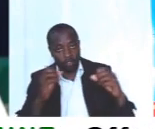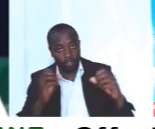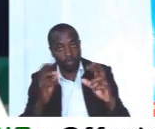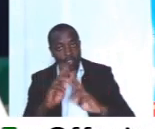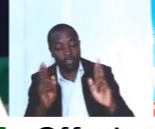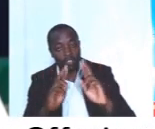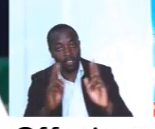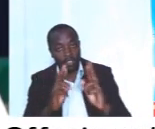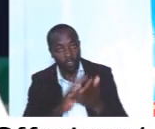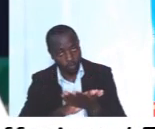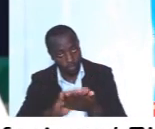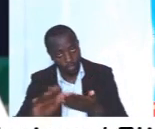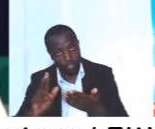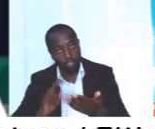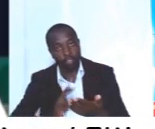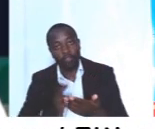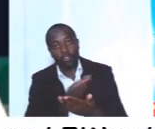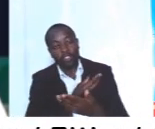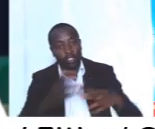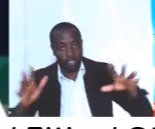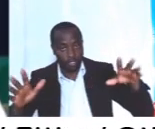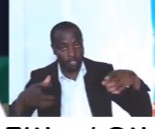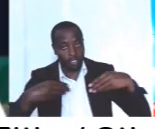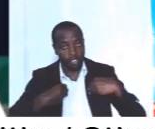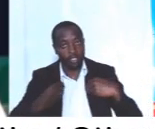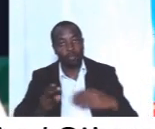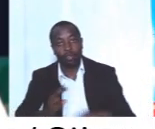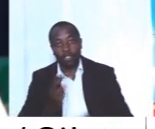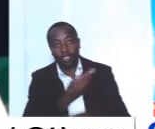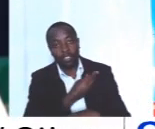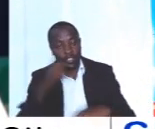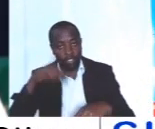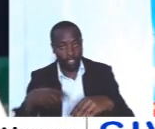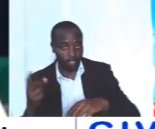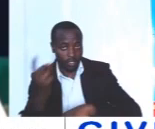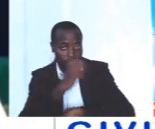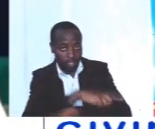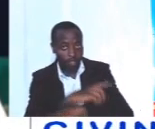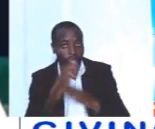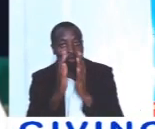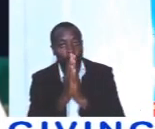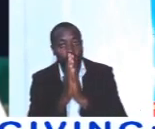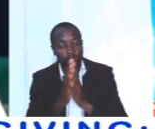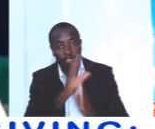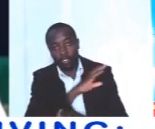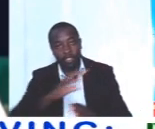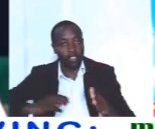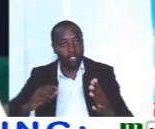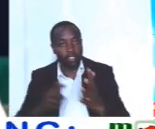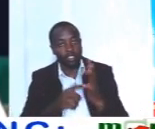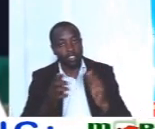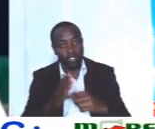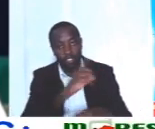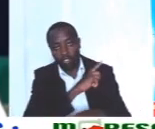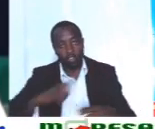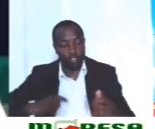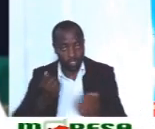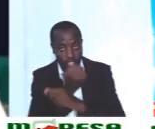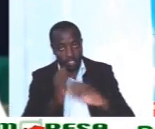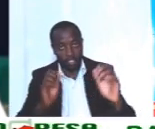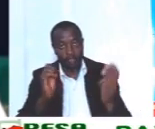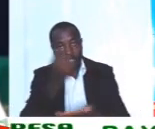us. Lord, accept us in thy presence this day. This is our prayer in Christ Jesus, our Lord and Savior.